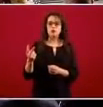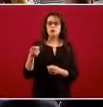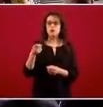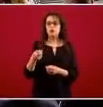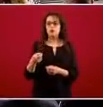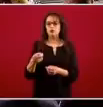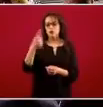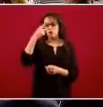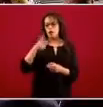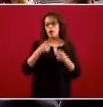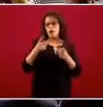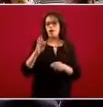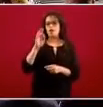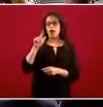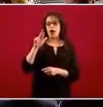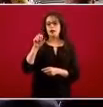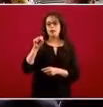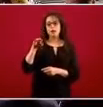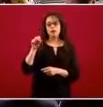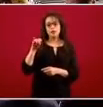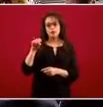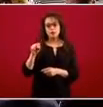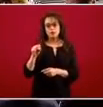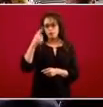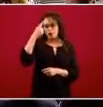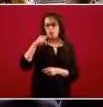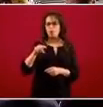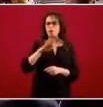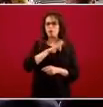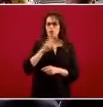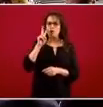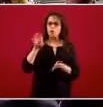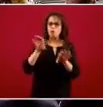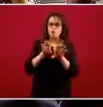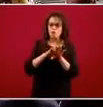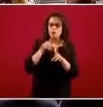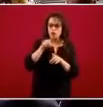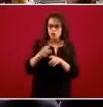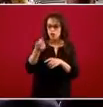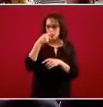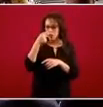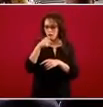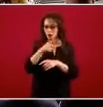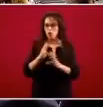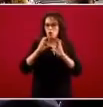two protocols, especially the plasmapheresis protocol,